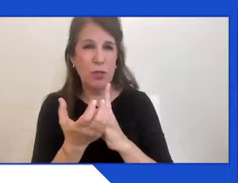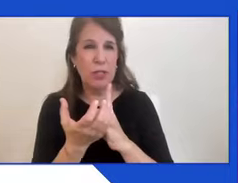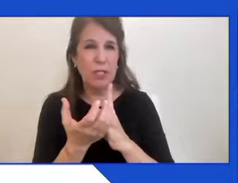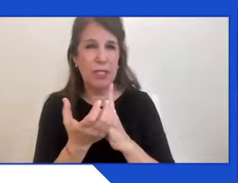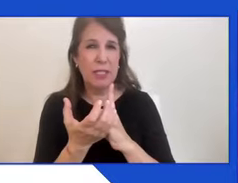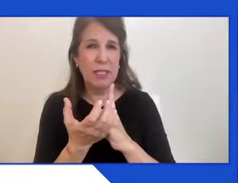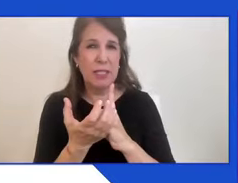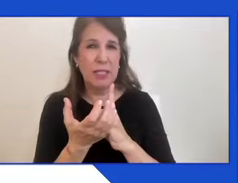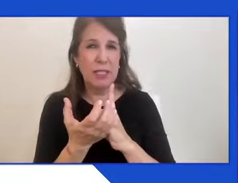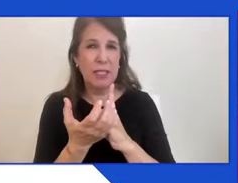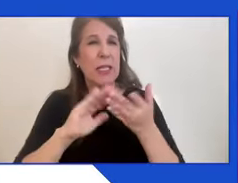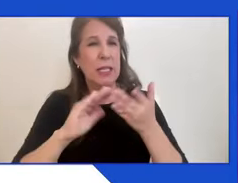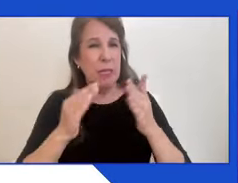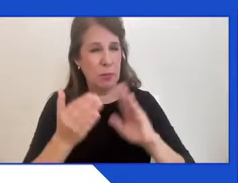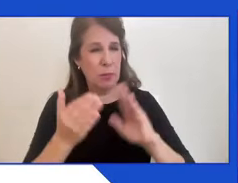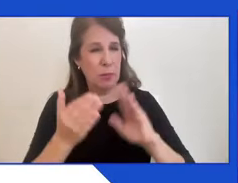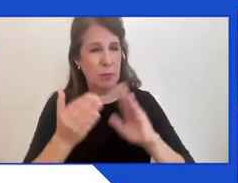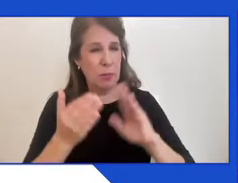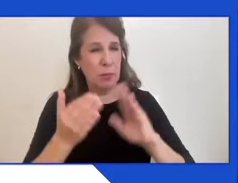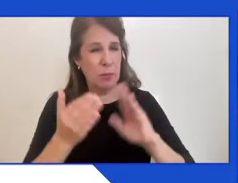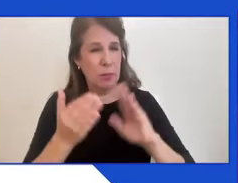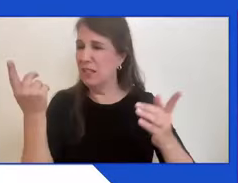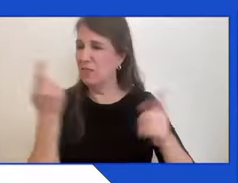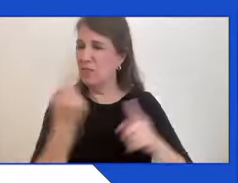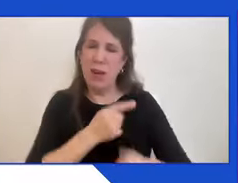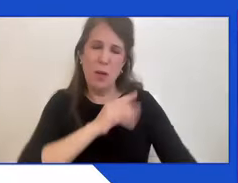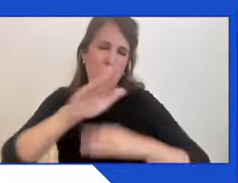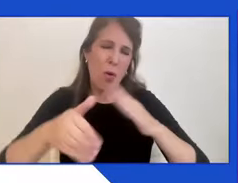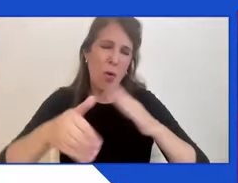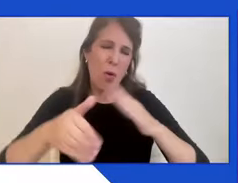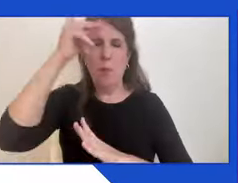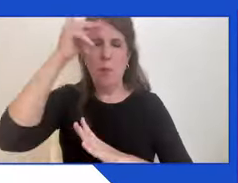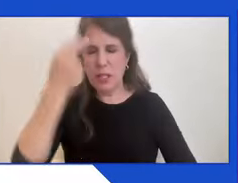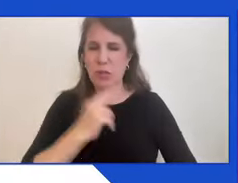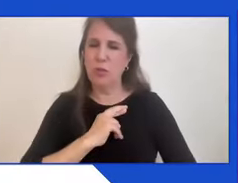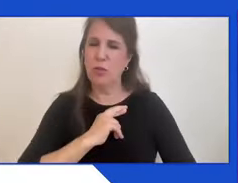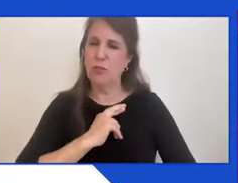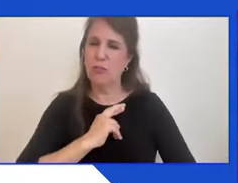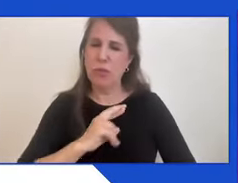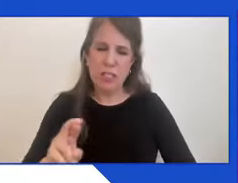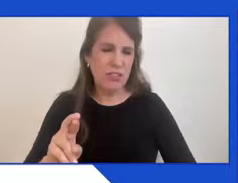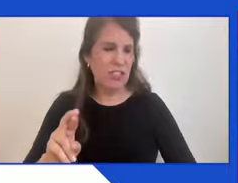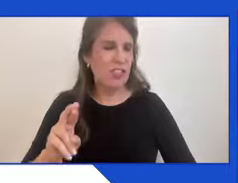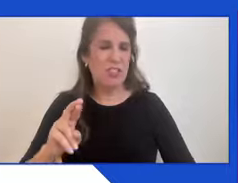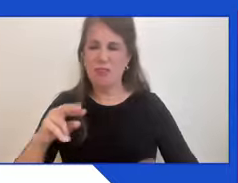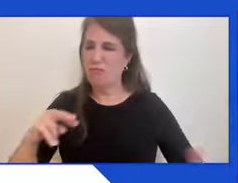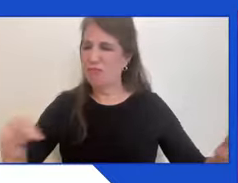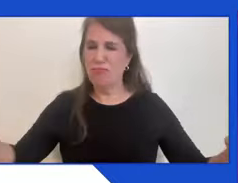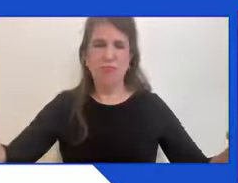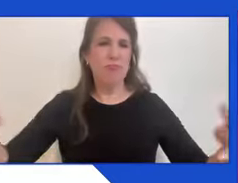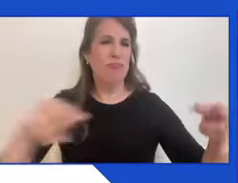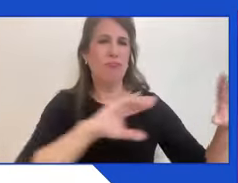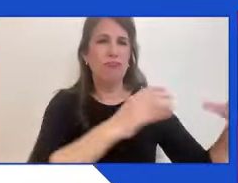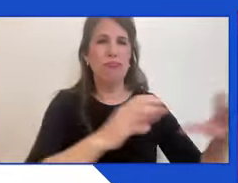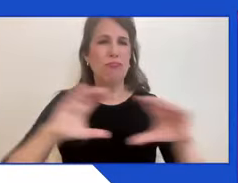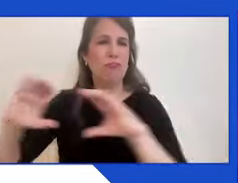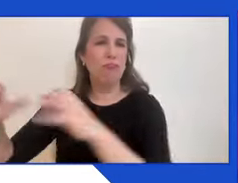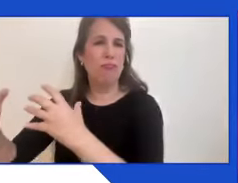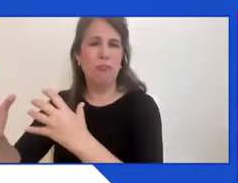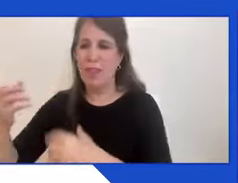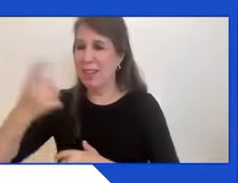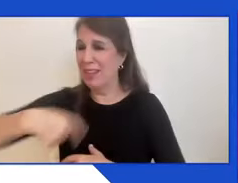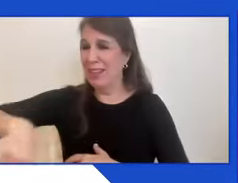It comes at us from all political, religious, and cultural directions. Groups that agree on nothing